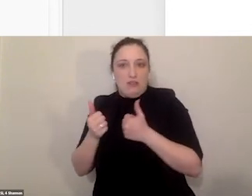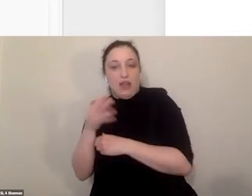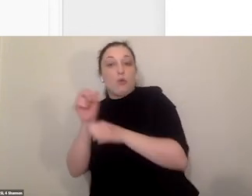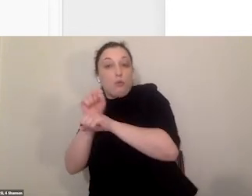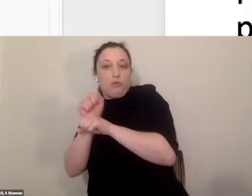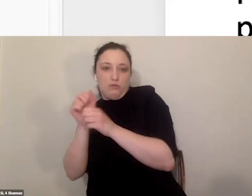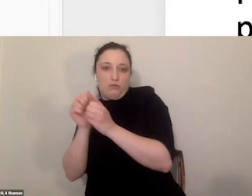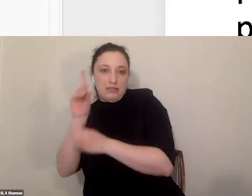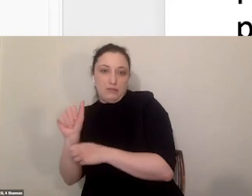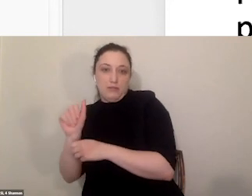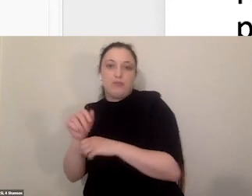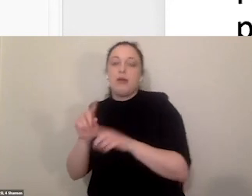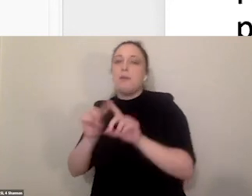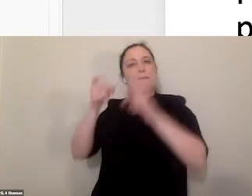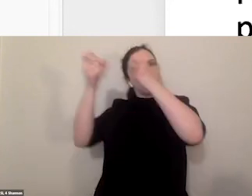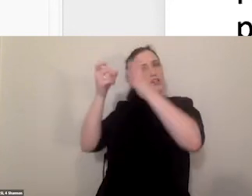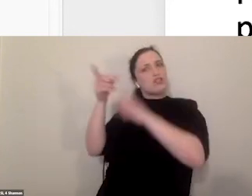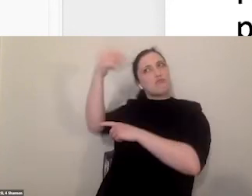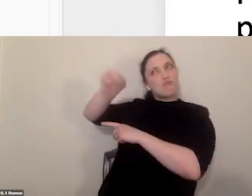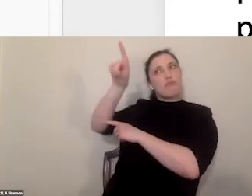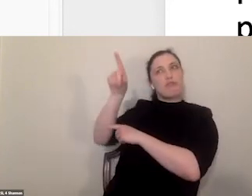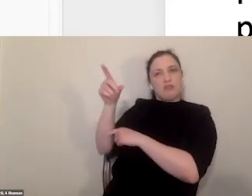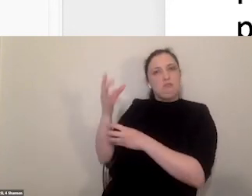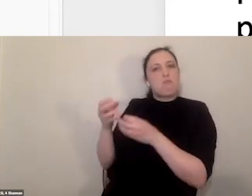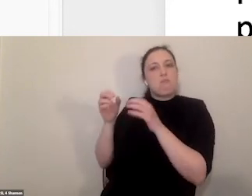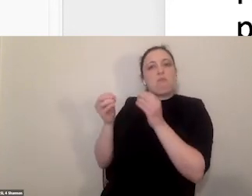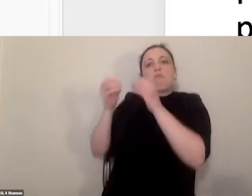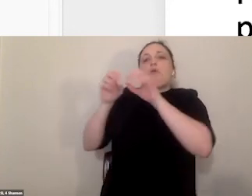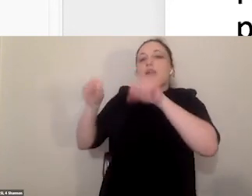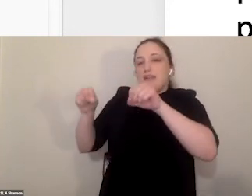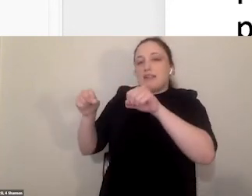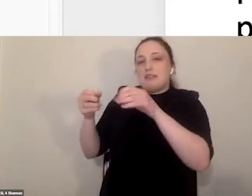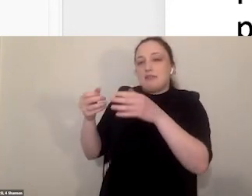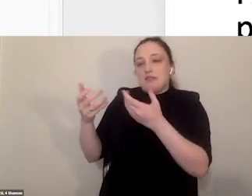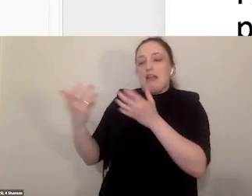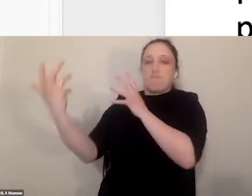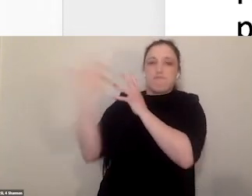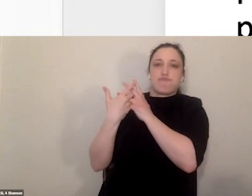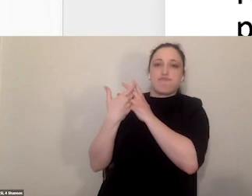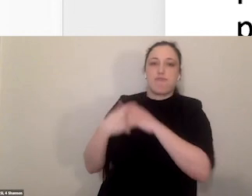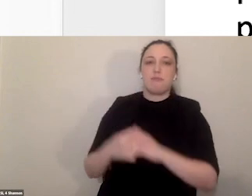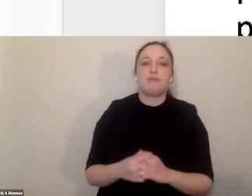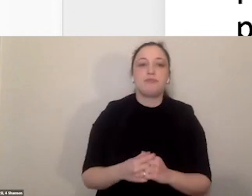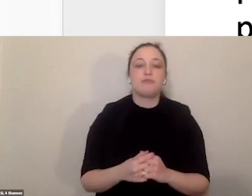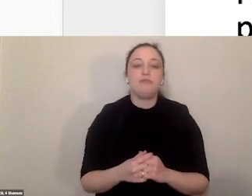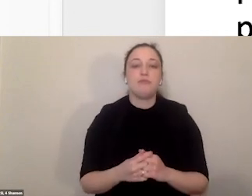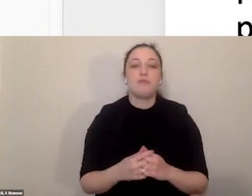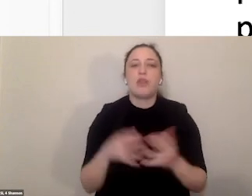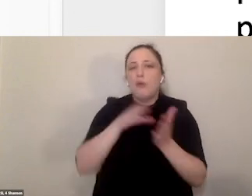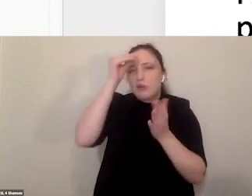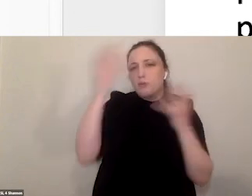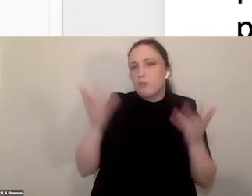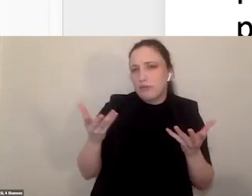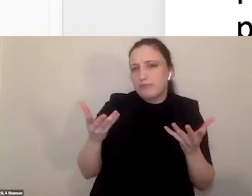than folks in non-supervisory positions. So to wrap up, what have we learned? We've learned that employment success is associated with a sense